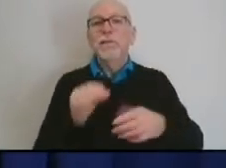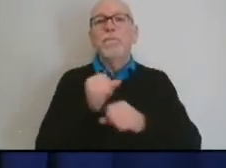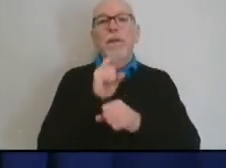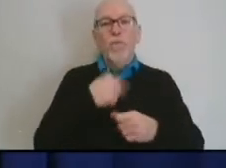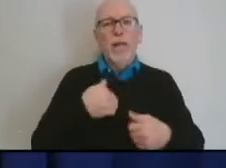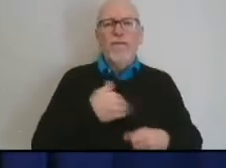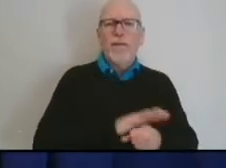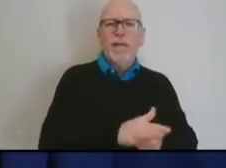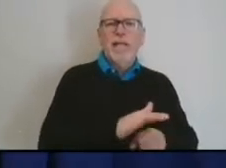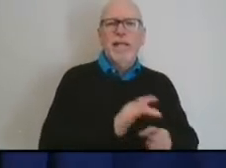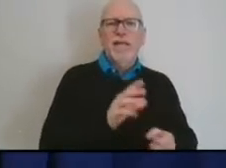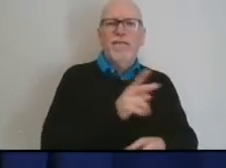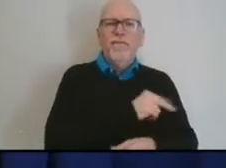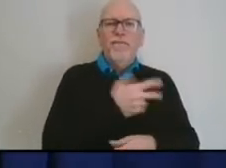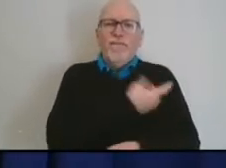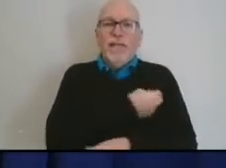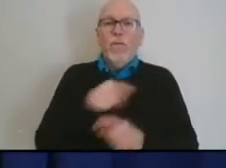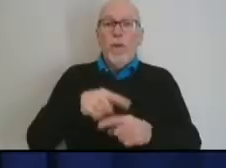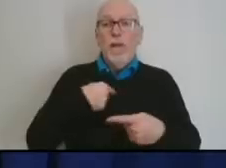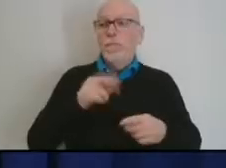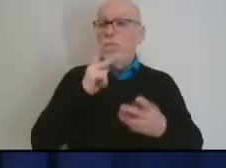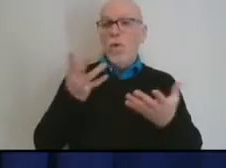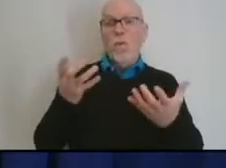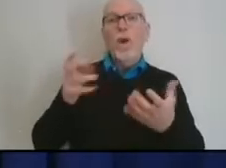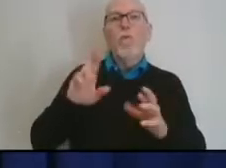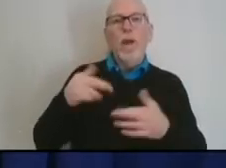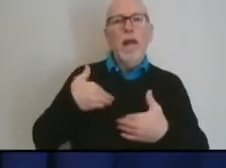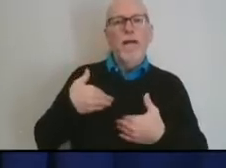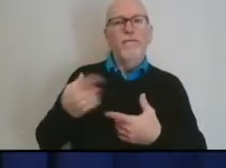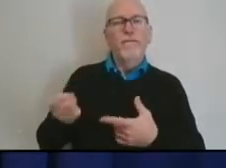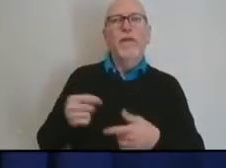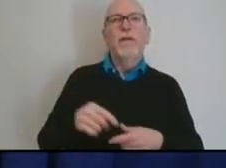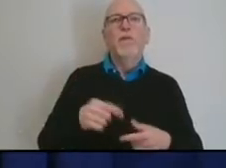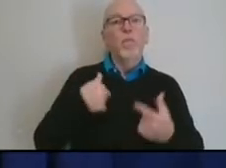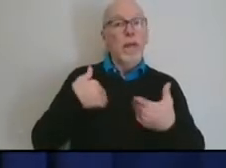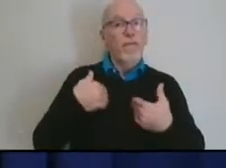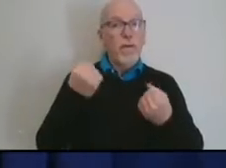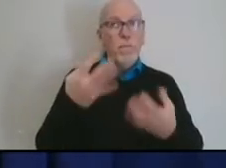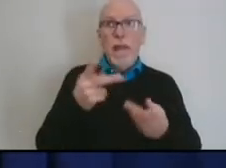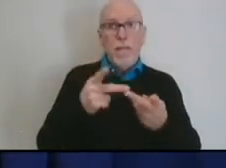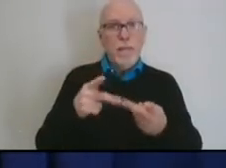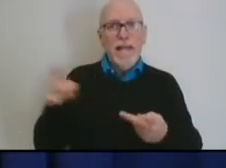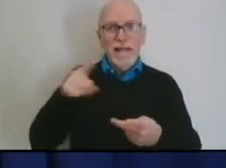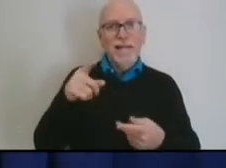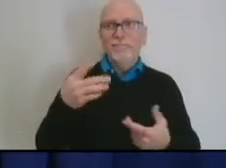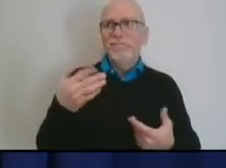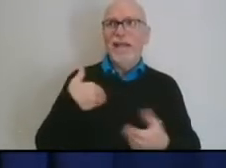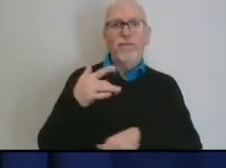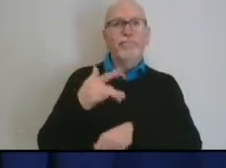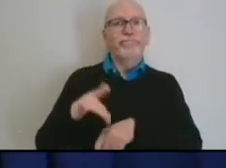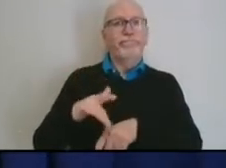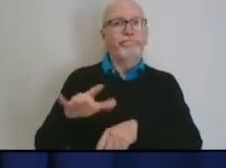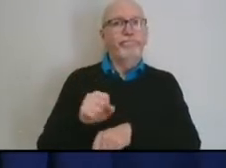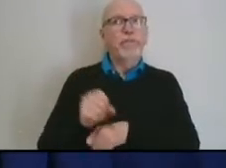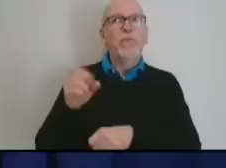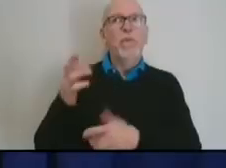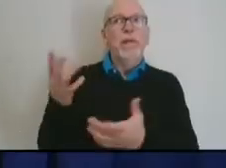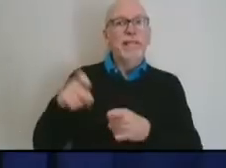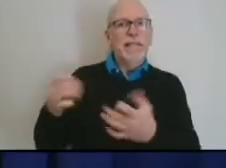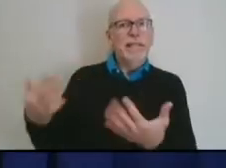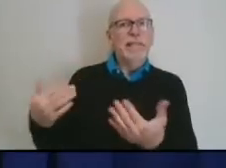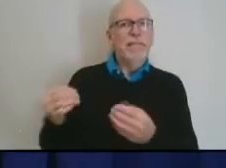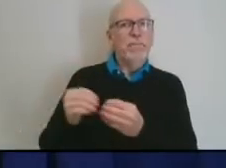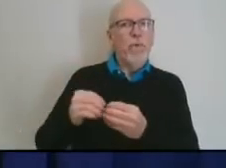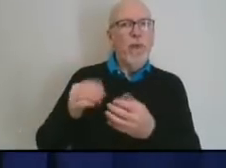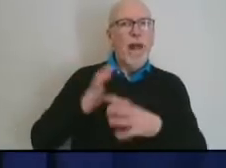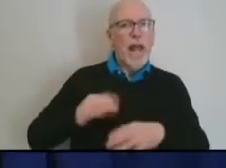individuals can get the vaccine. We have lots of sites that can add many, many more appointments and take many more clients to get the